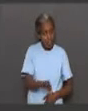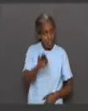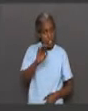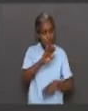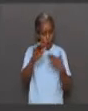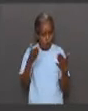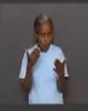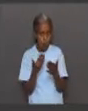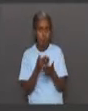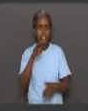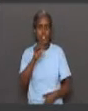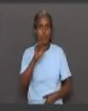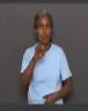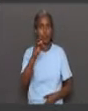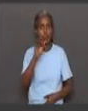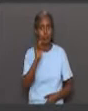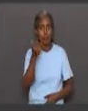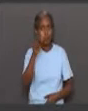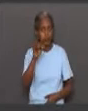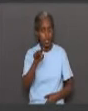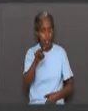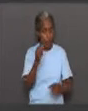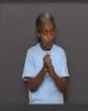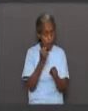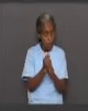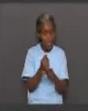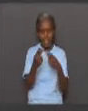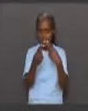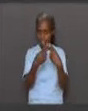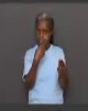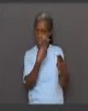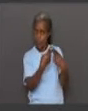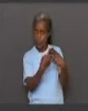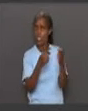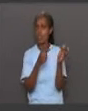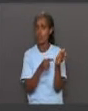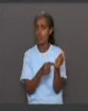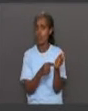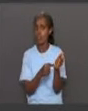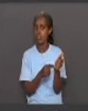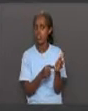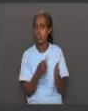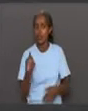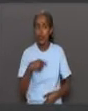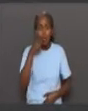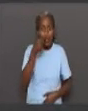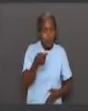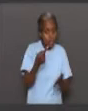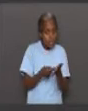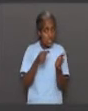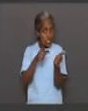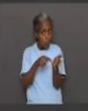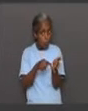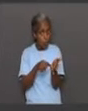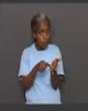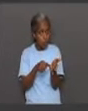that all of the medians you make cross at a point. We will call this